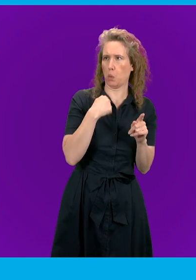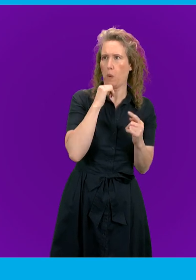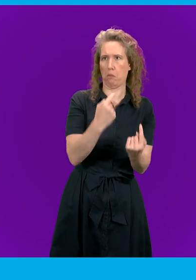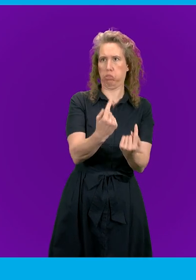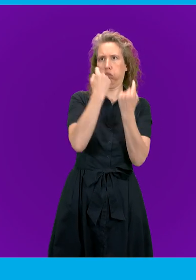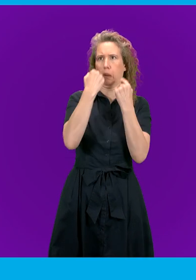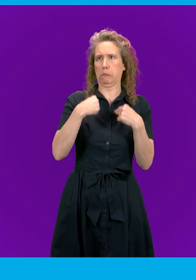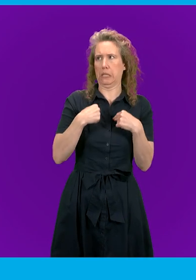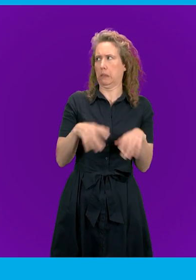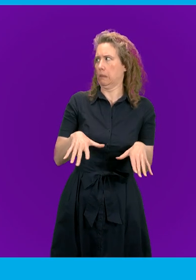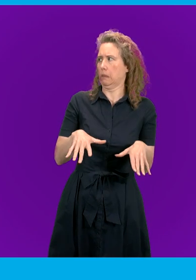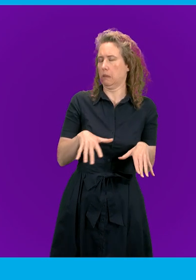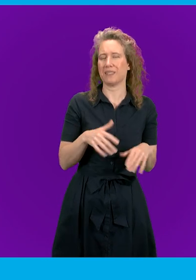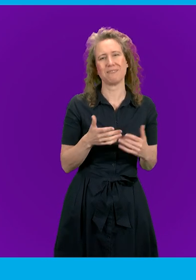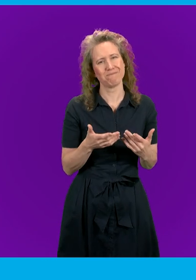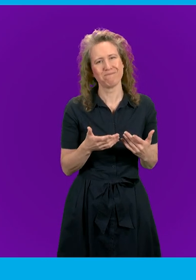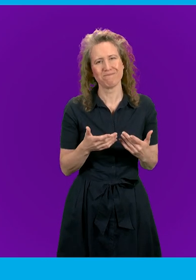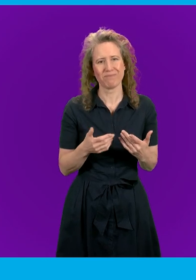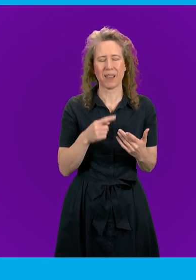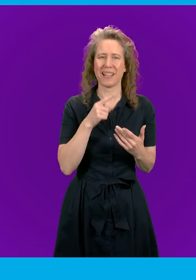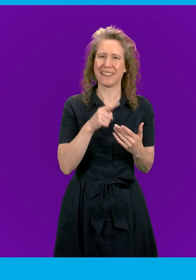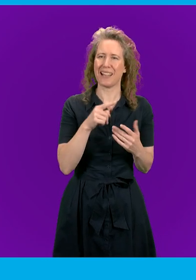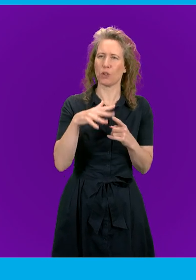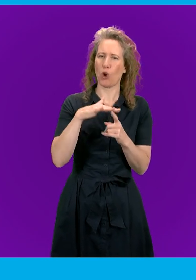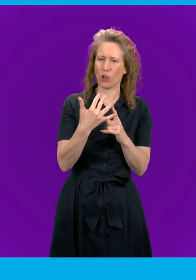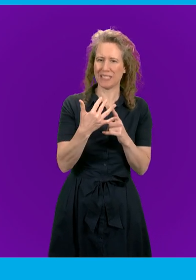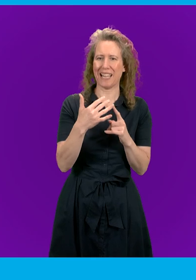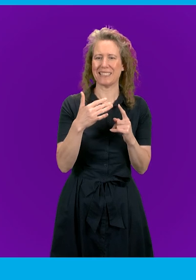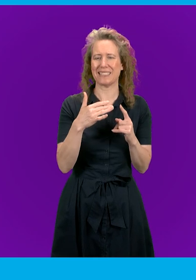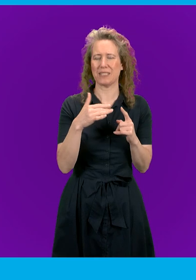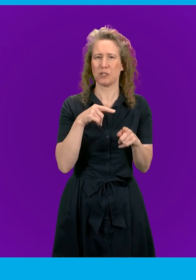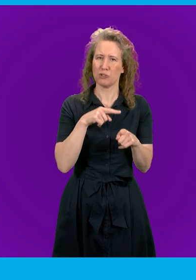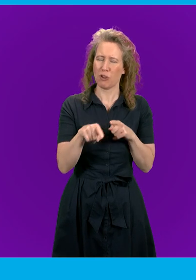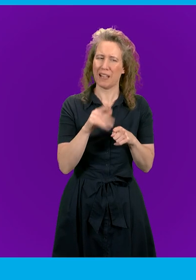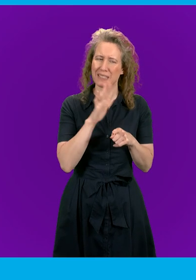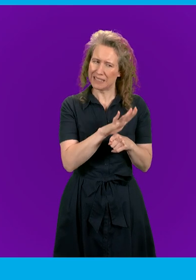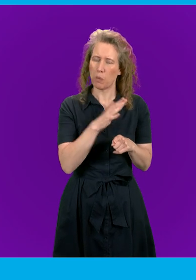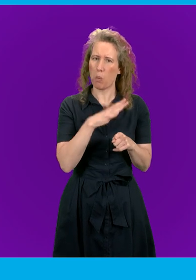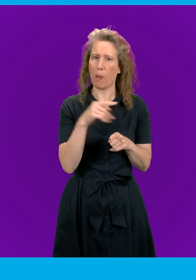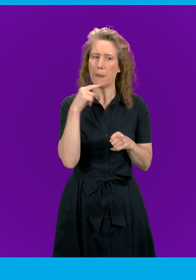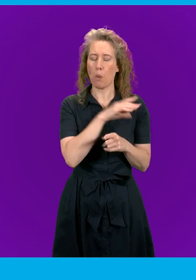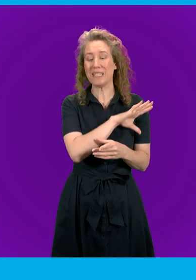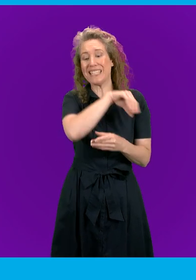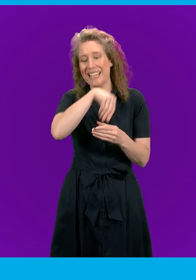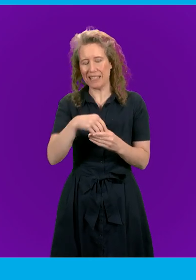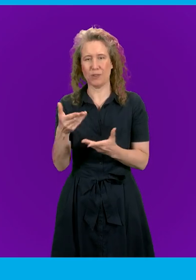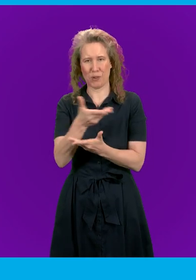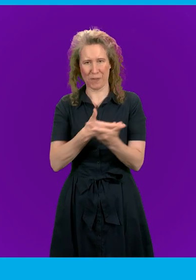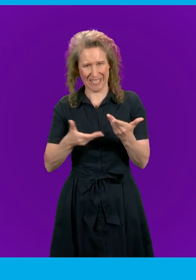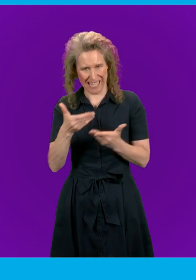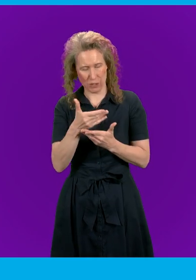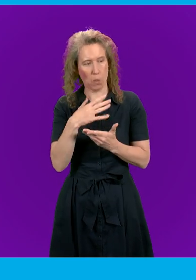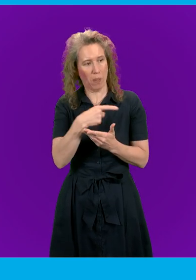target almost. And I guess, within those contexts, trying to bring boys into those conversations and